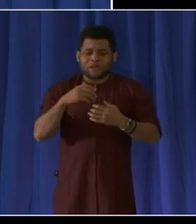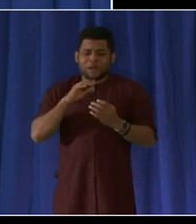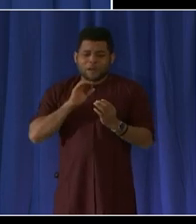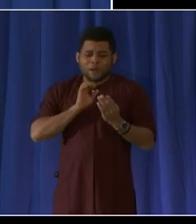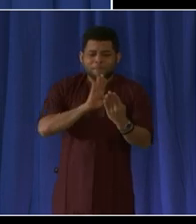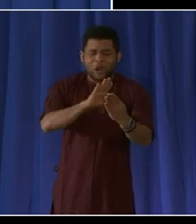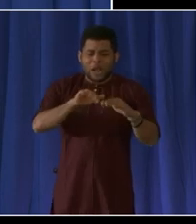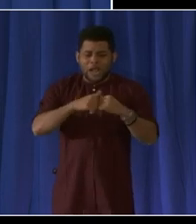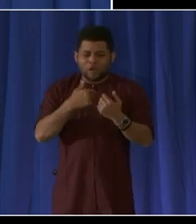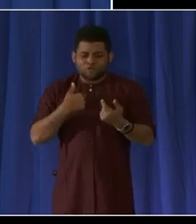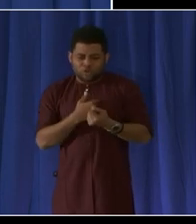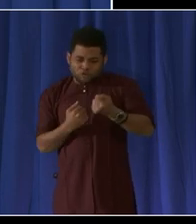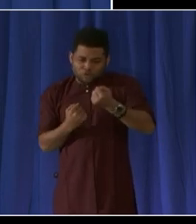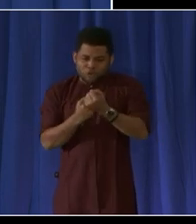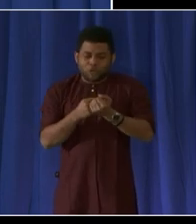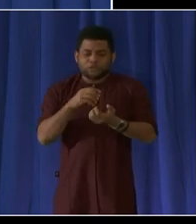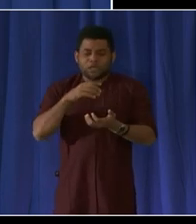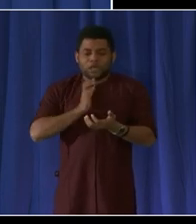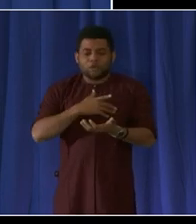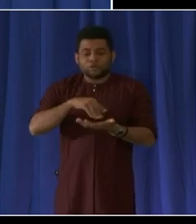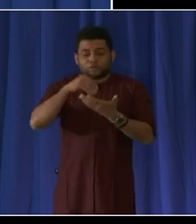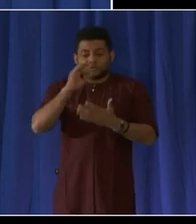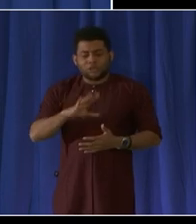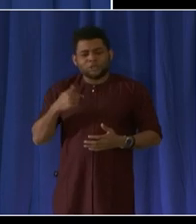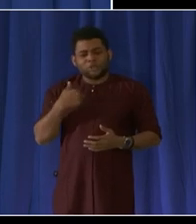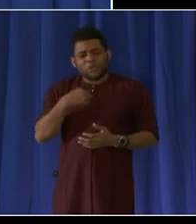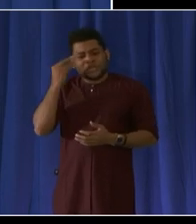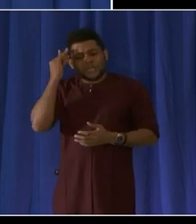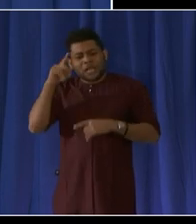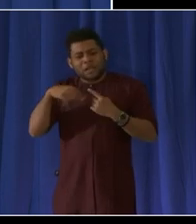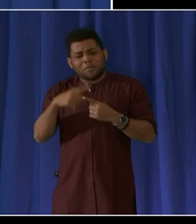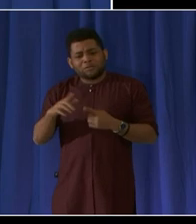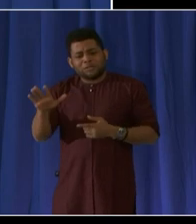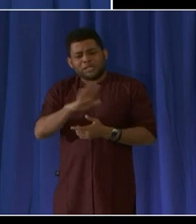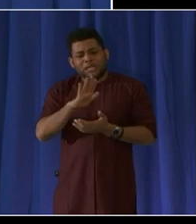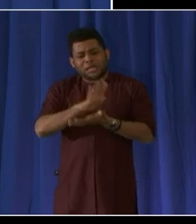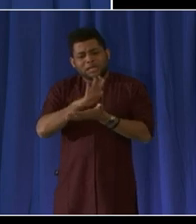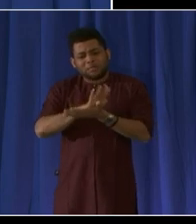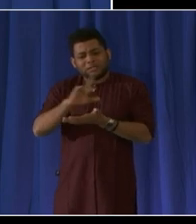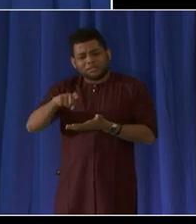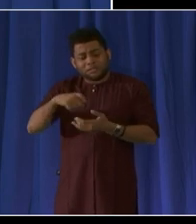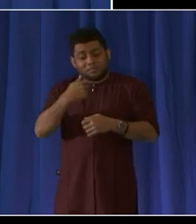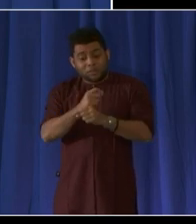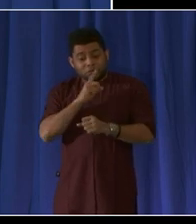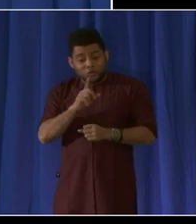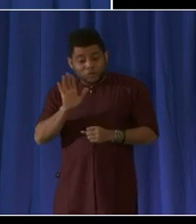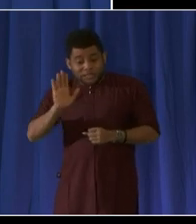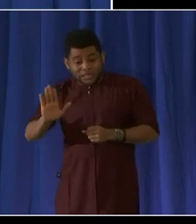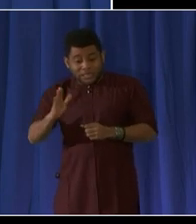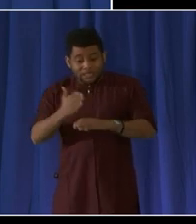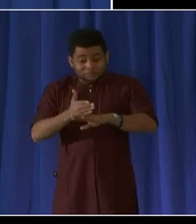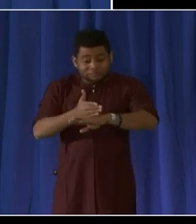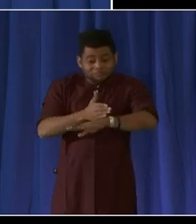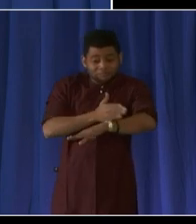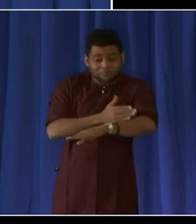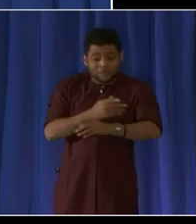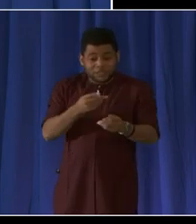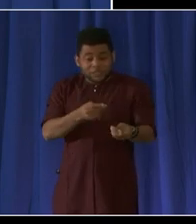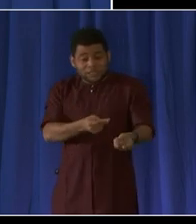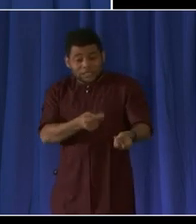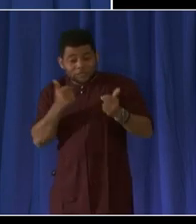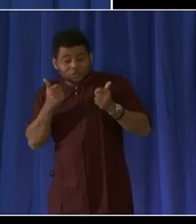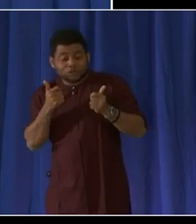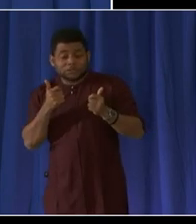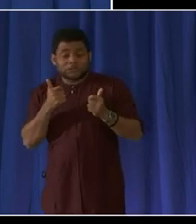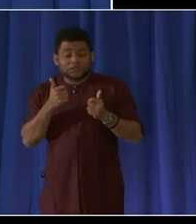we support our students. One, thinking about their academic needs, ensuring that there's acceleration opportunities as